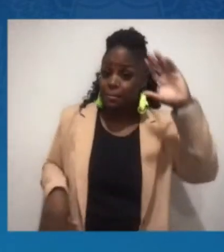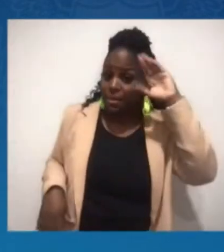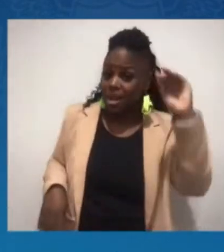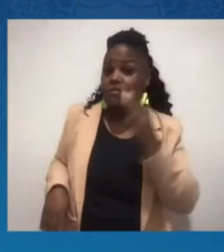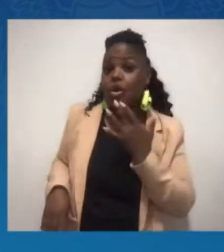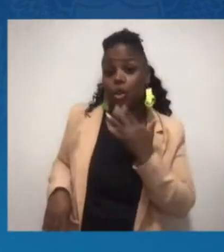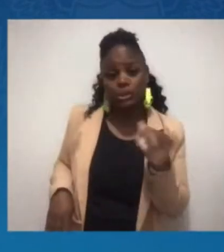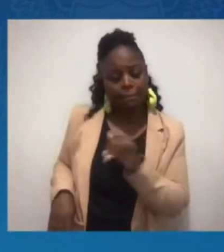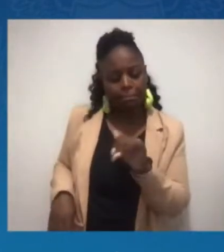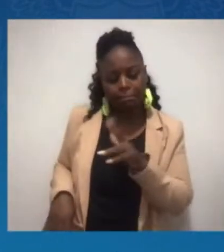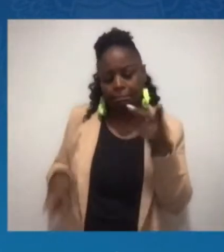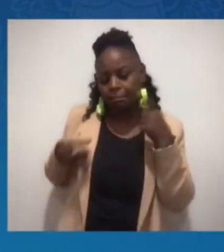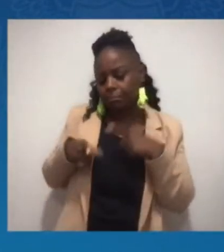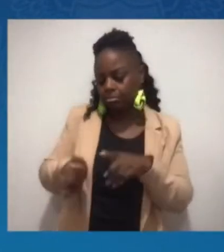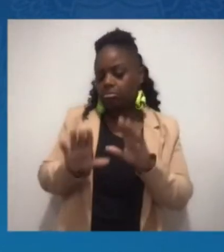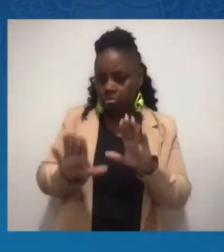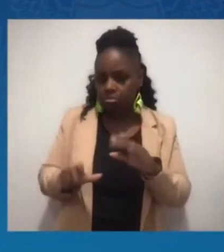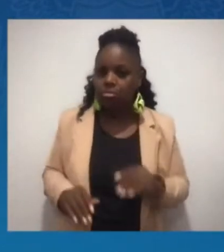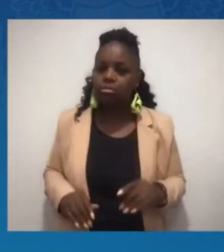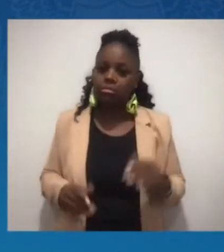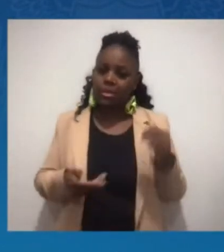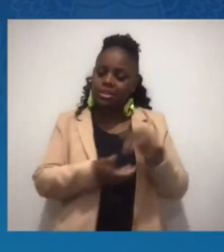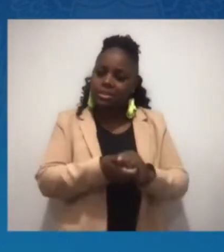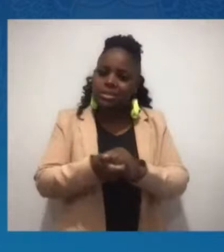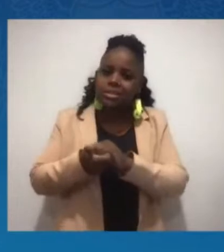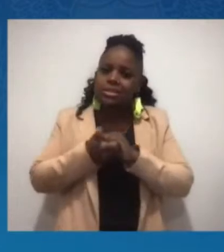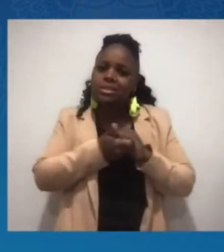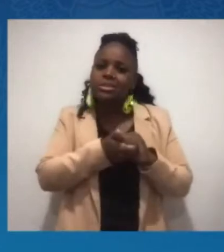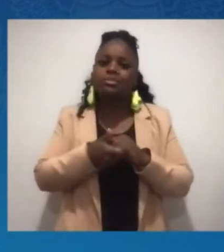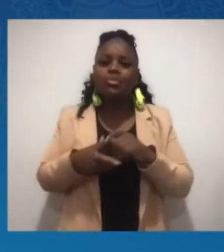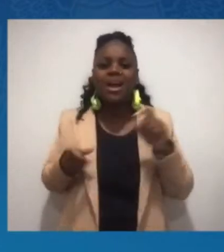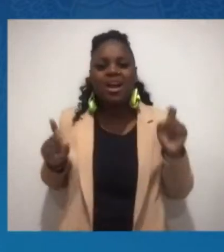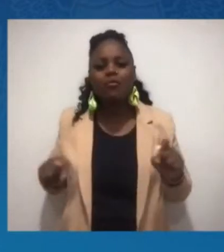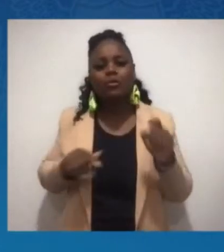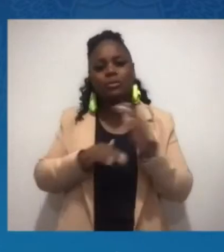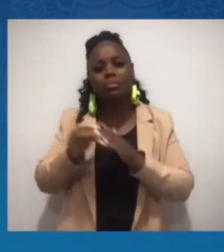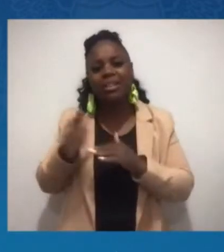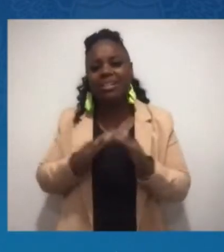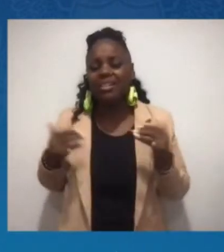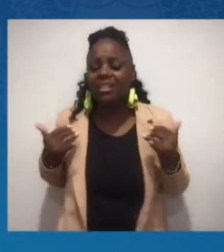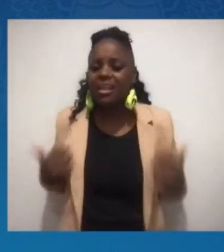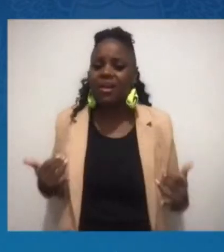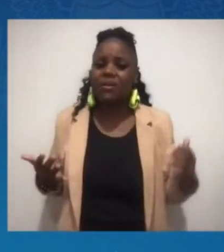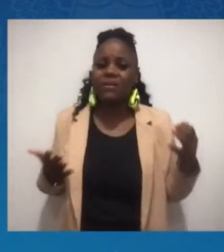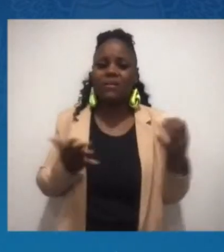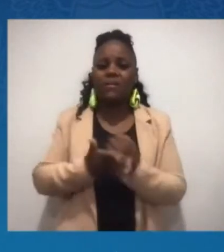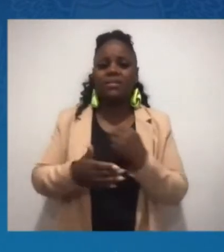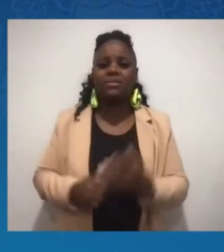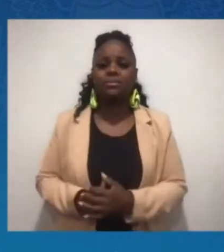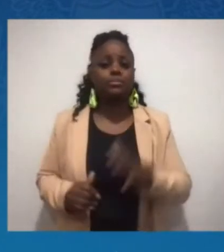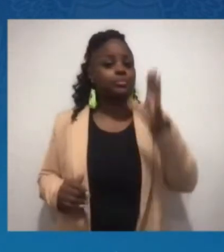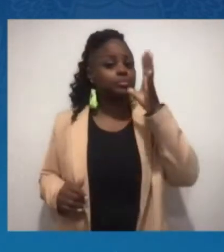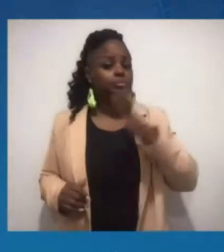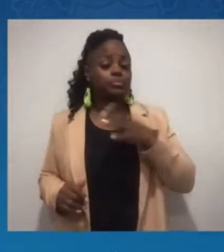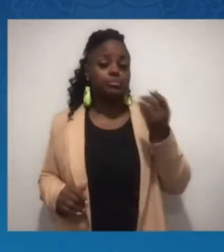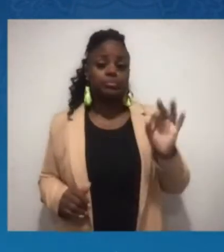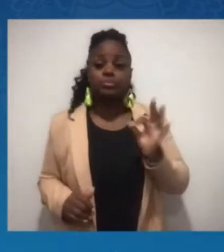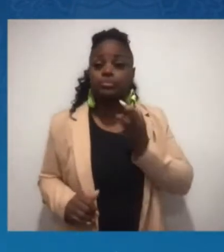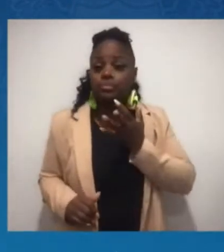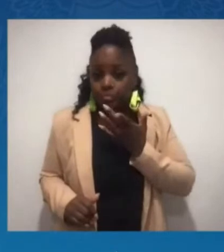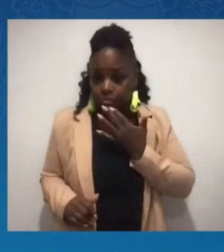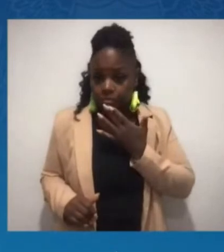has to be built and is being built. But women of color, I mean, I was reflecting and talking with my team